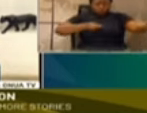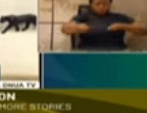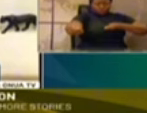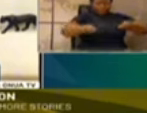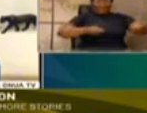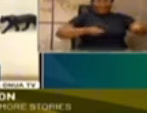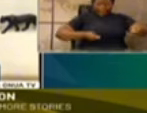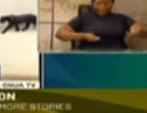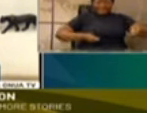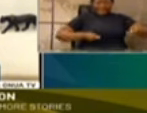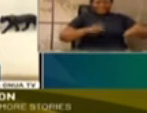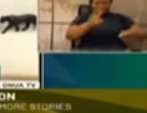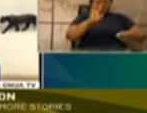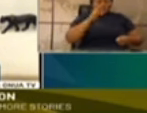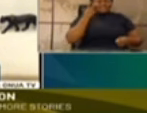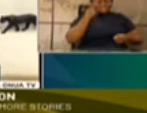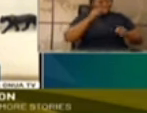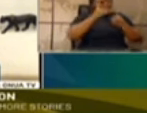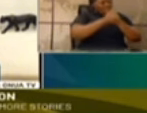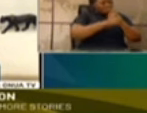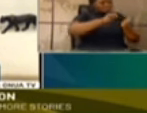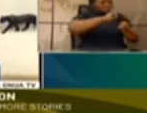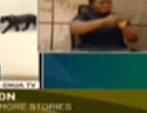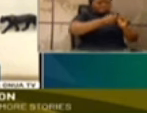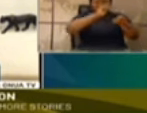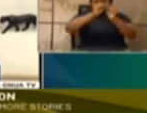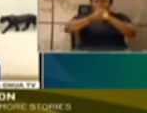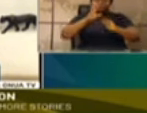say, oh, quite heaven, say so far, quite so.